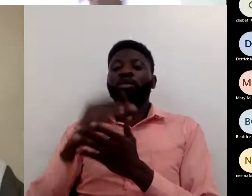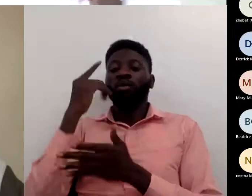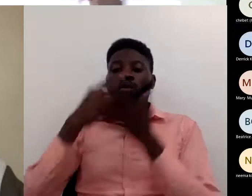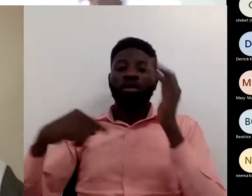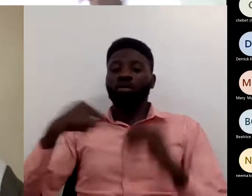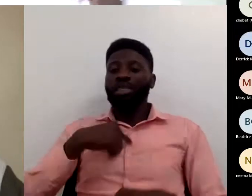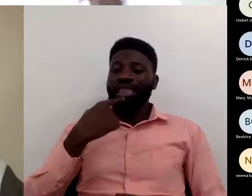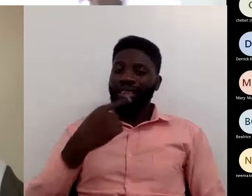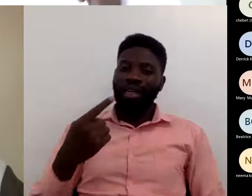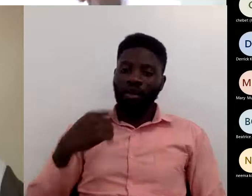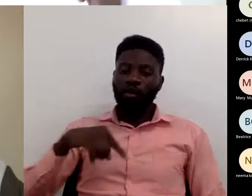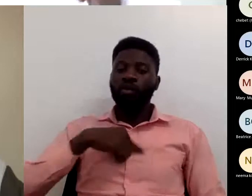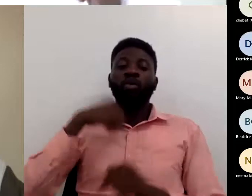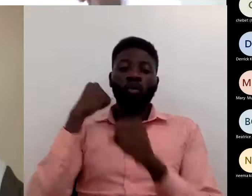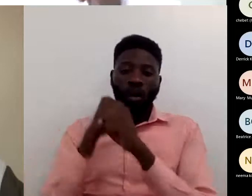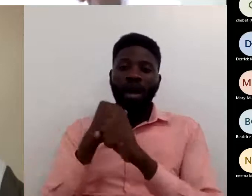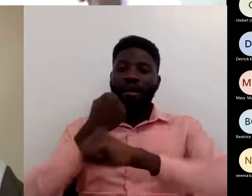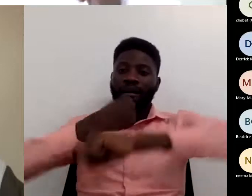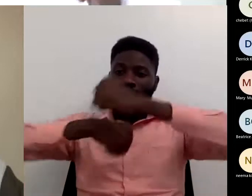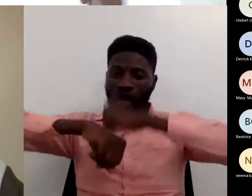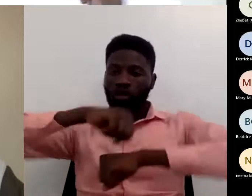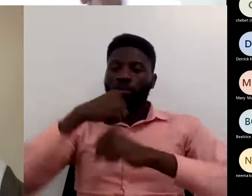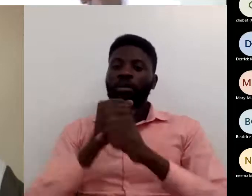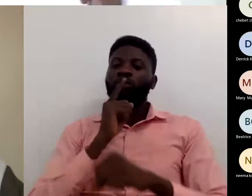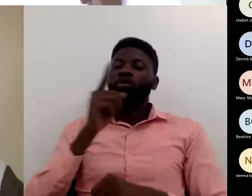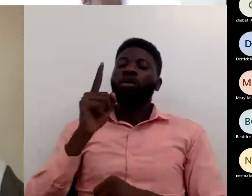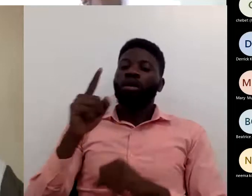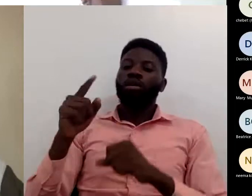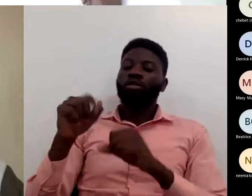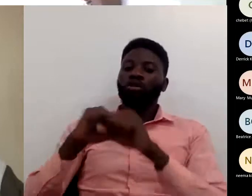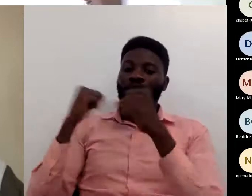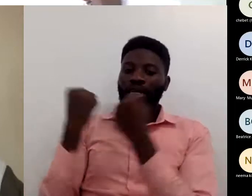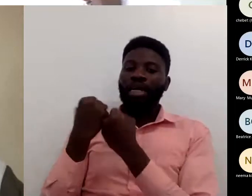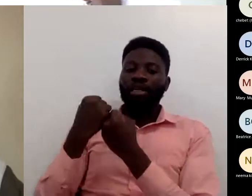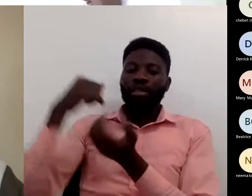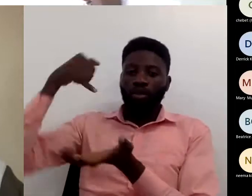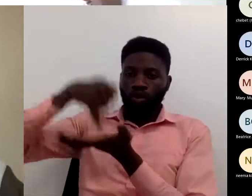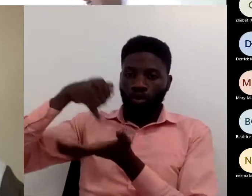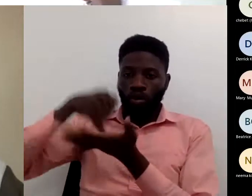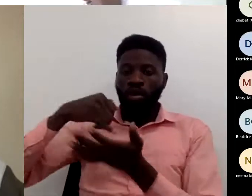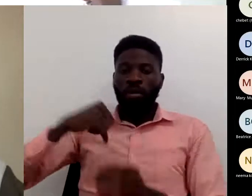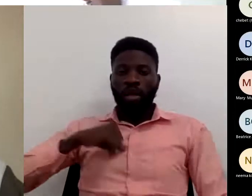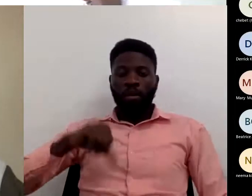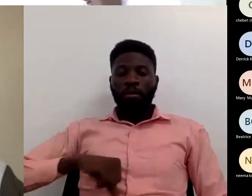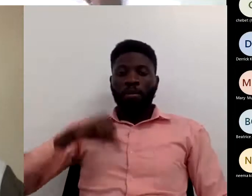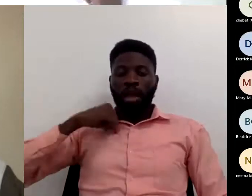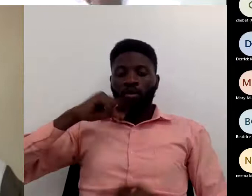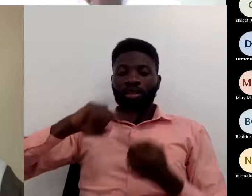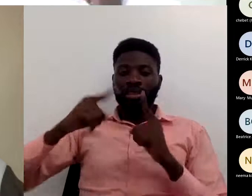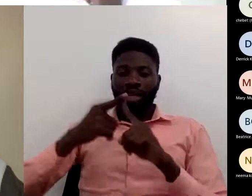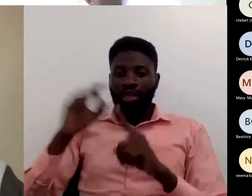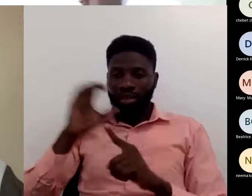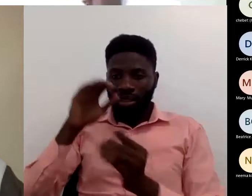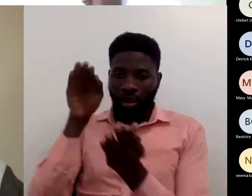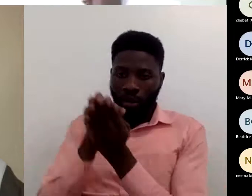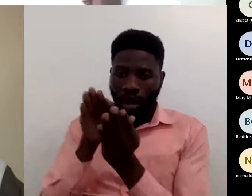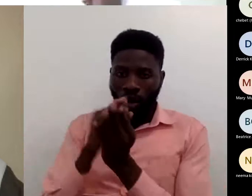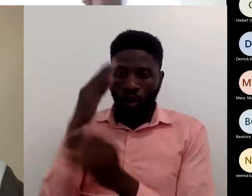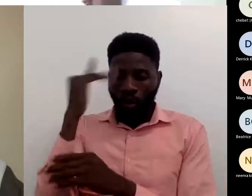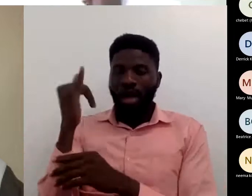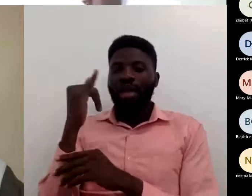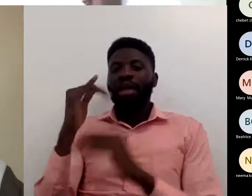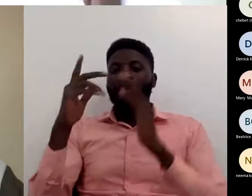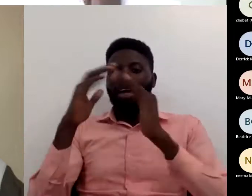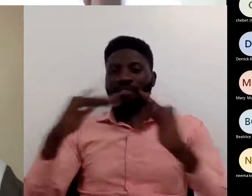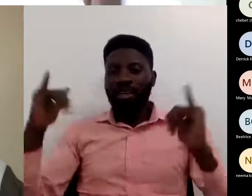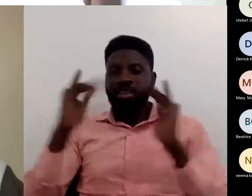actually do extra to make sure that we are including that society? And I think I'm very proud of Standard Chartered Bank from the angle of diversity and